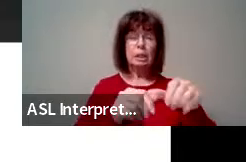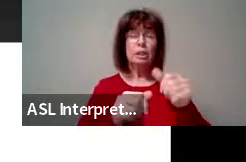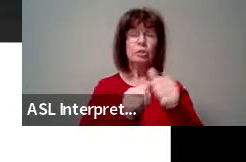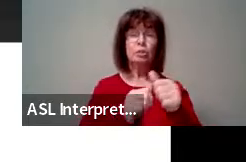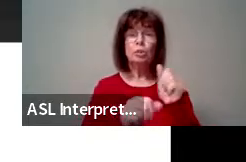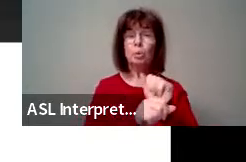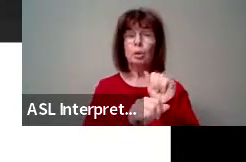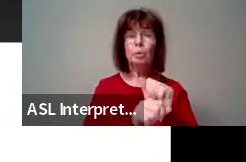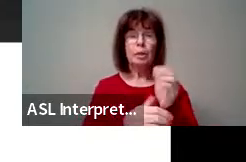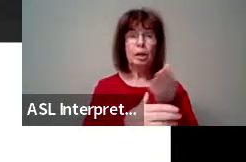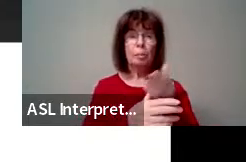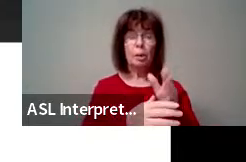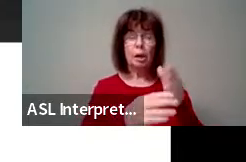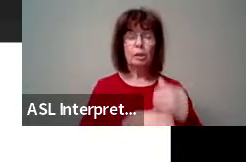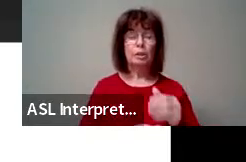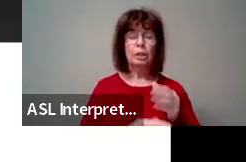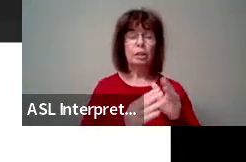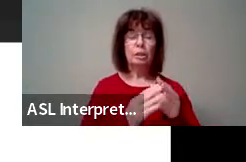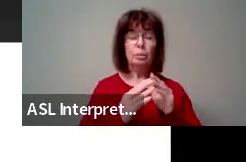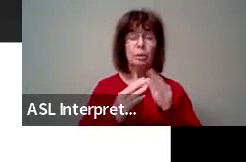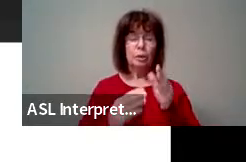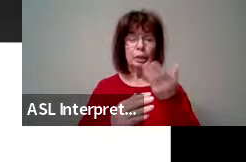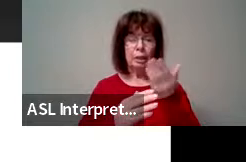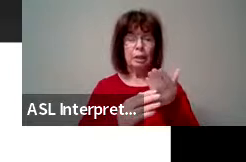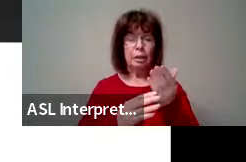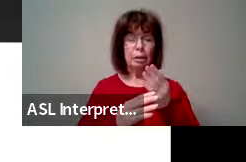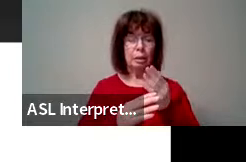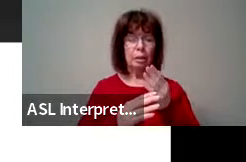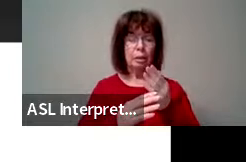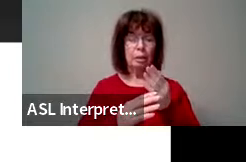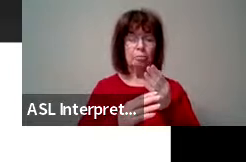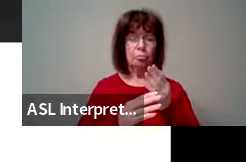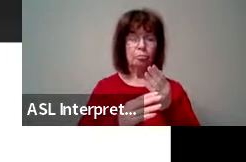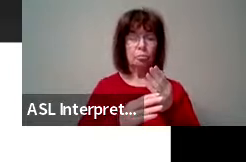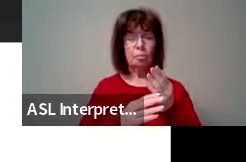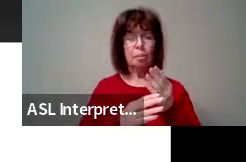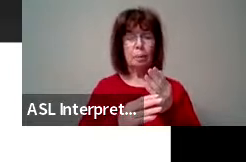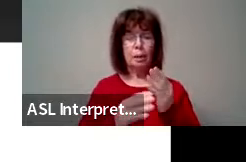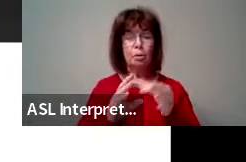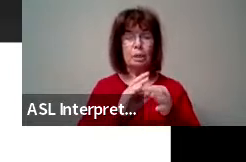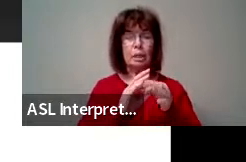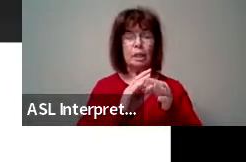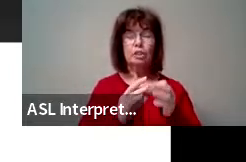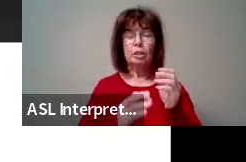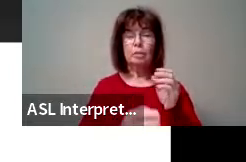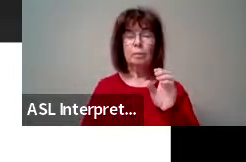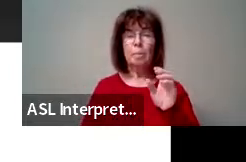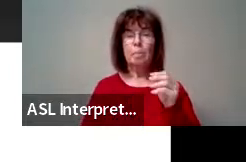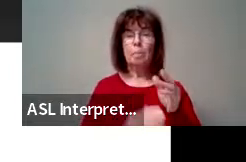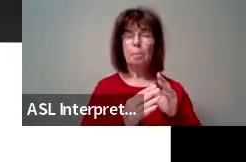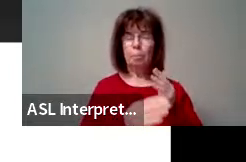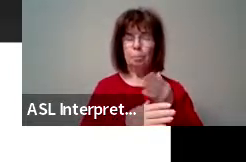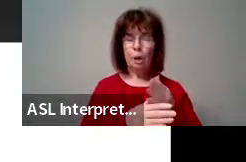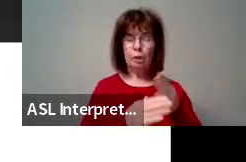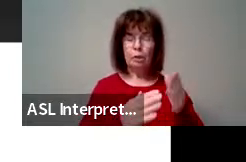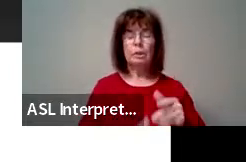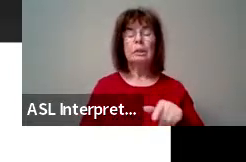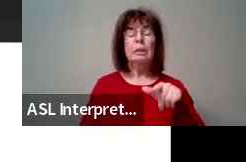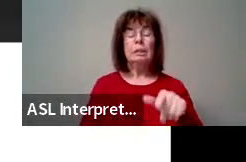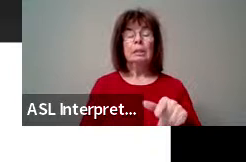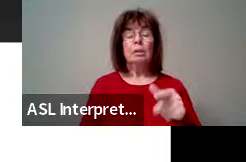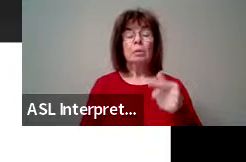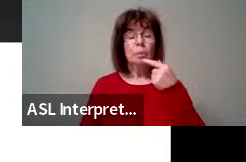partners, of course, continue with our community health education, but really, I think this is something we'll be talking about today that Kimmy mentioned